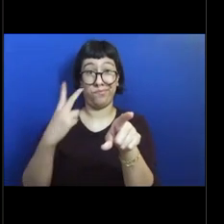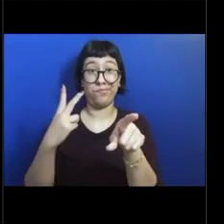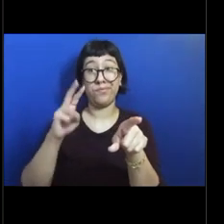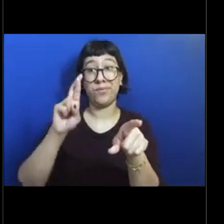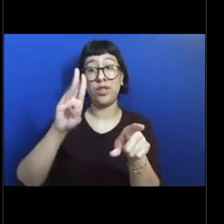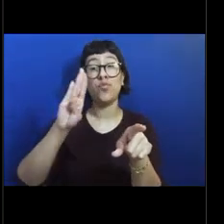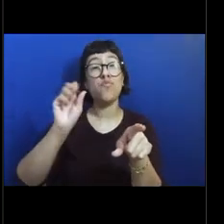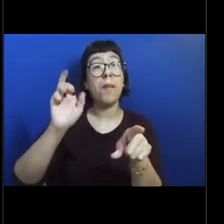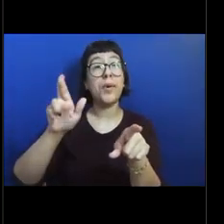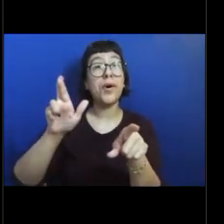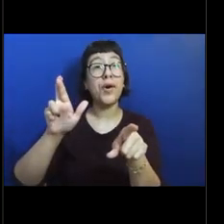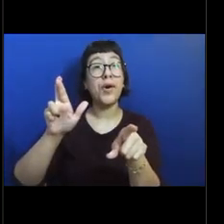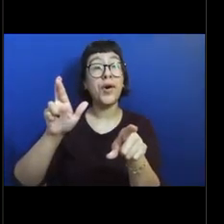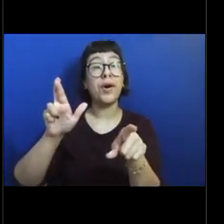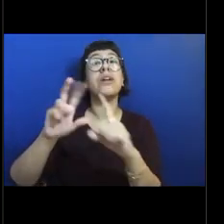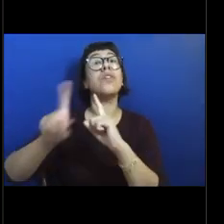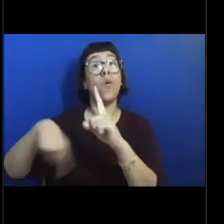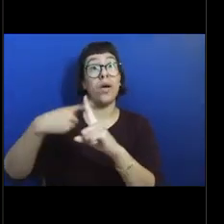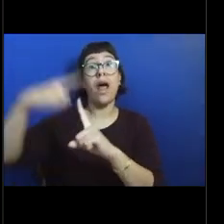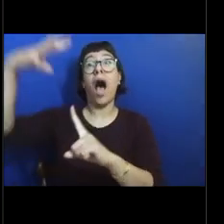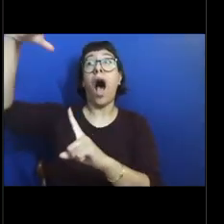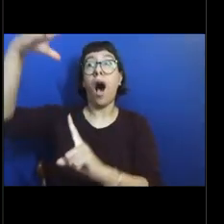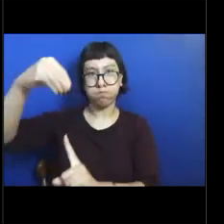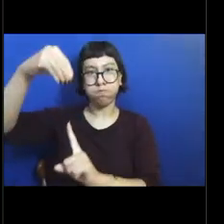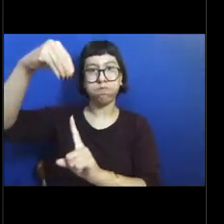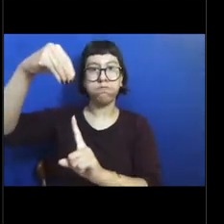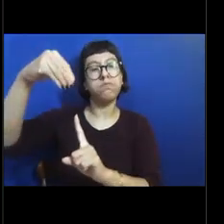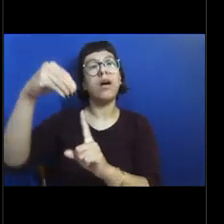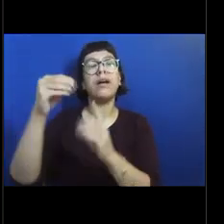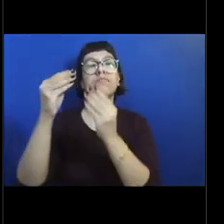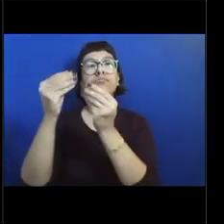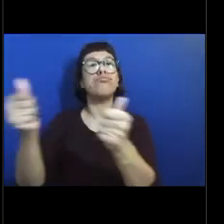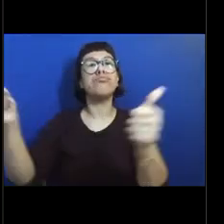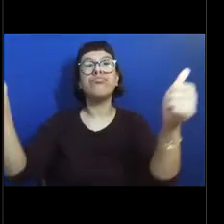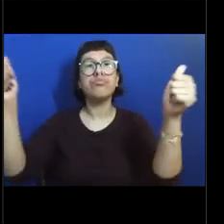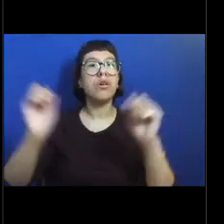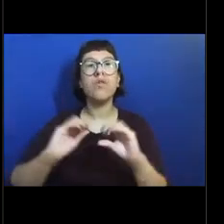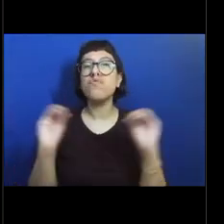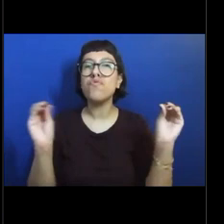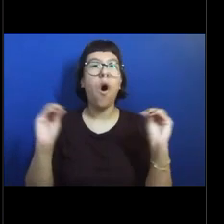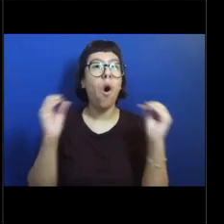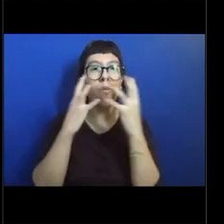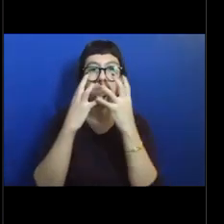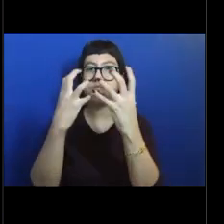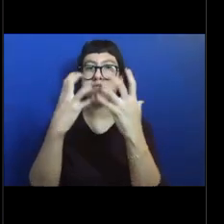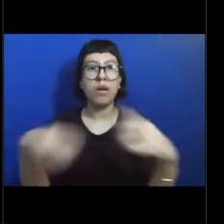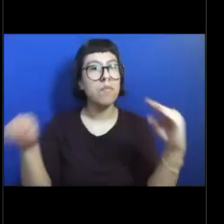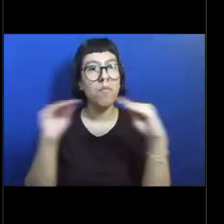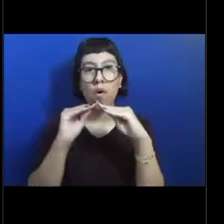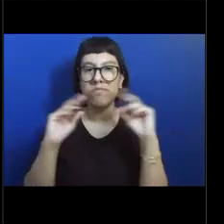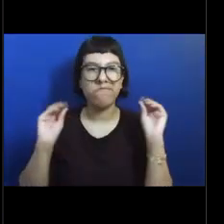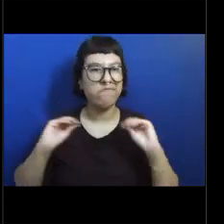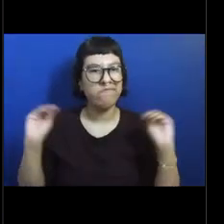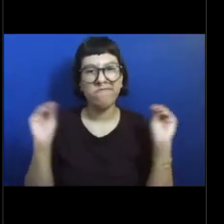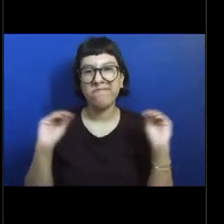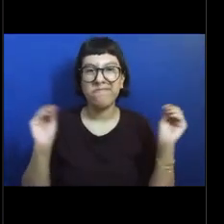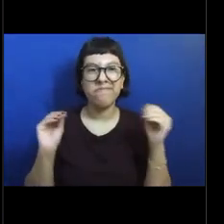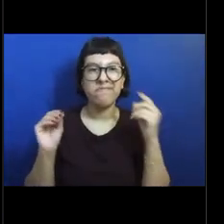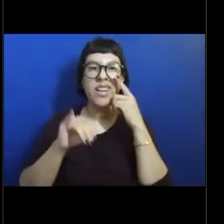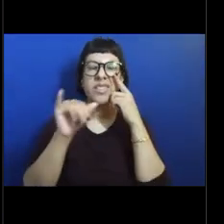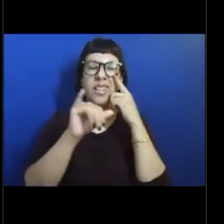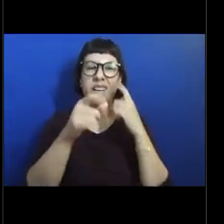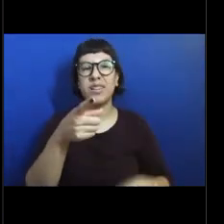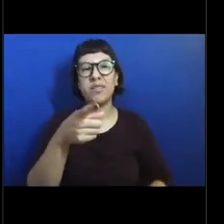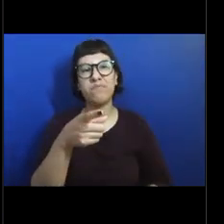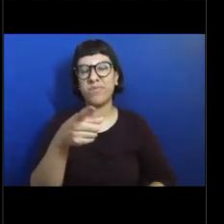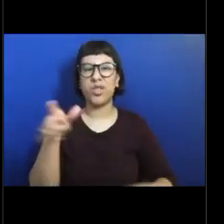pops, it disintegrates. And so there really isn't anything left of this at all. This really completely just almost just